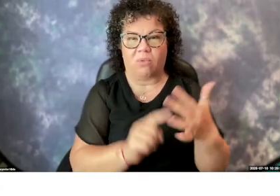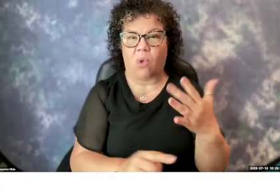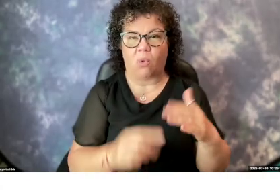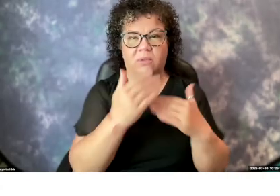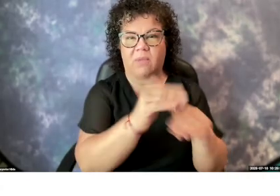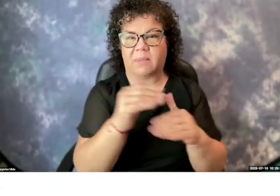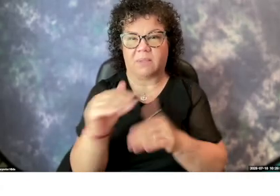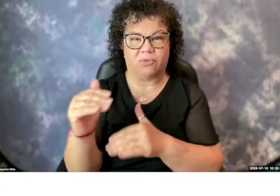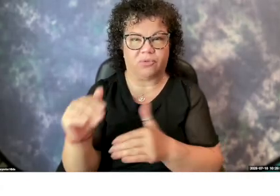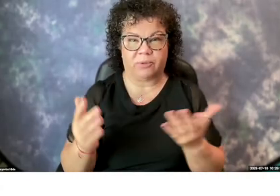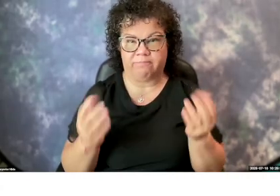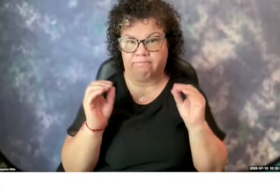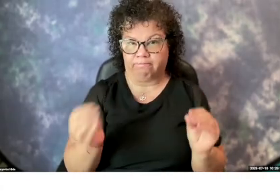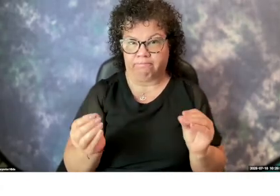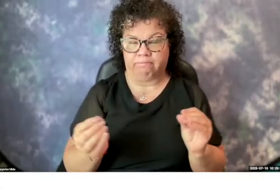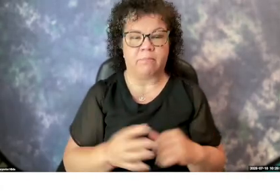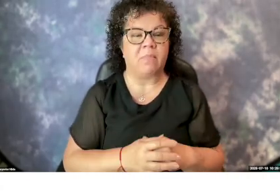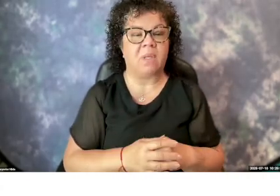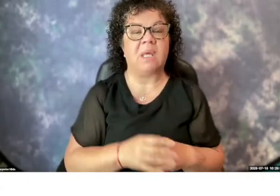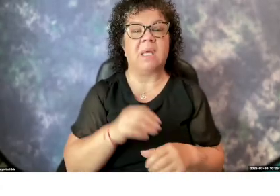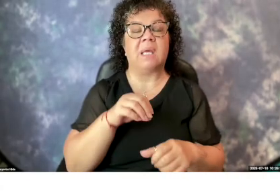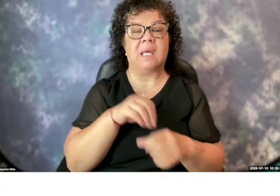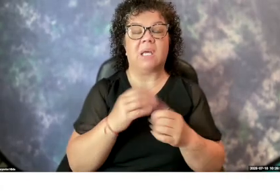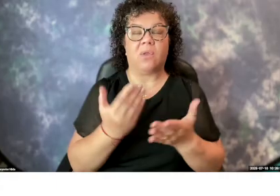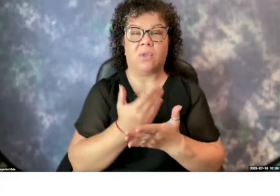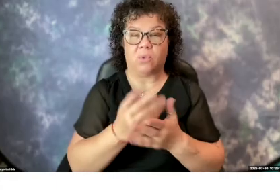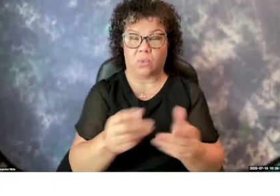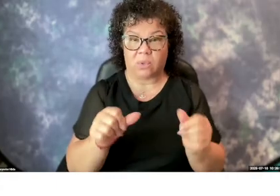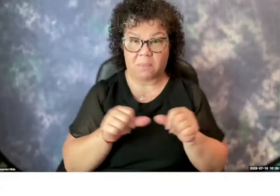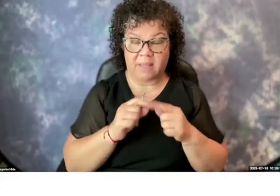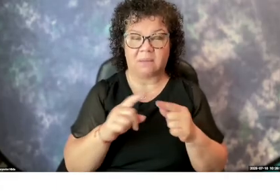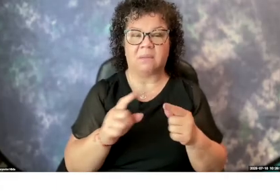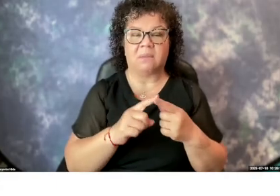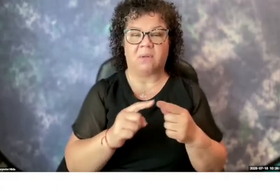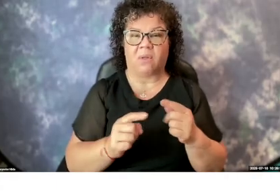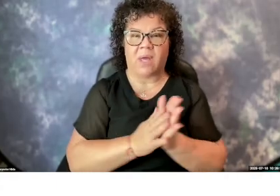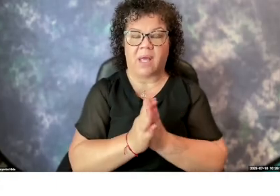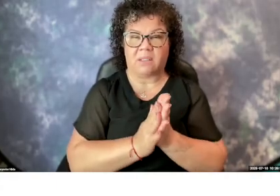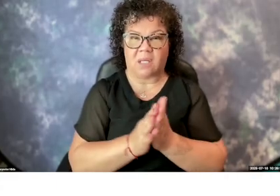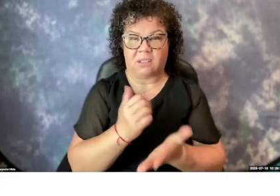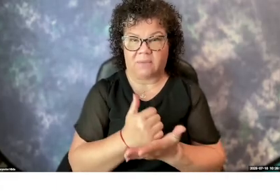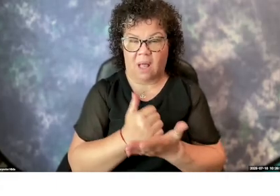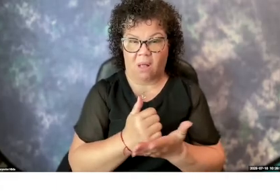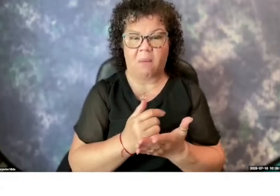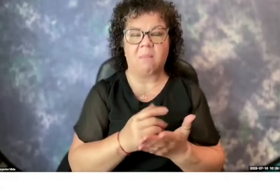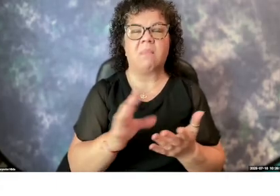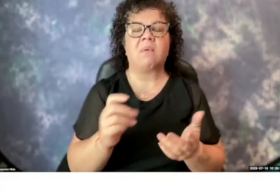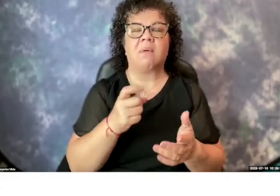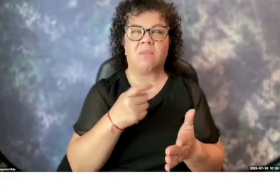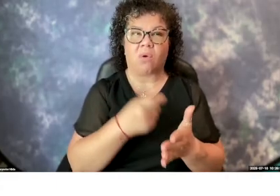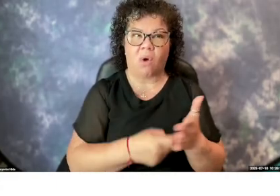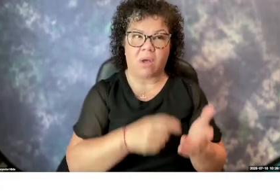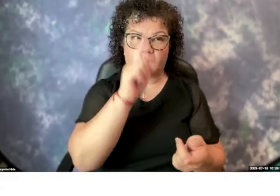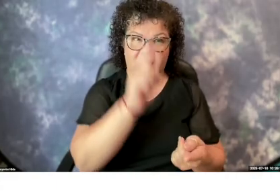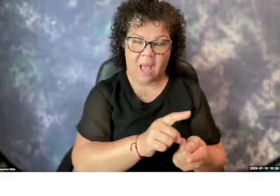So in the new space, these incentives certainly help. They bring the cost down, they make the vehicles more accessible, but they don't bring us below